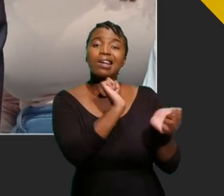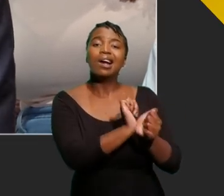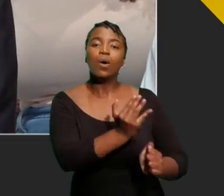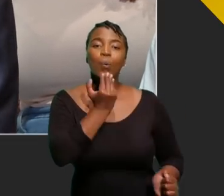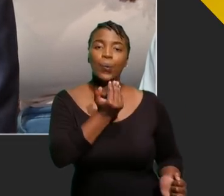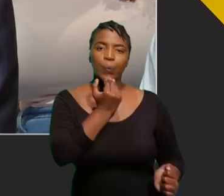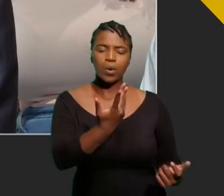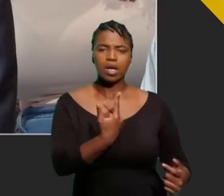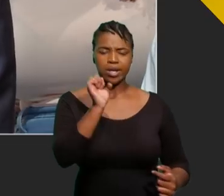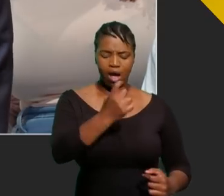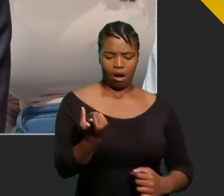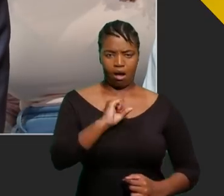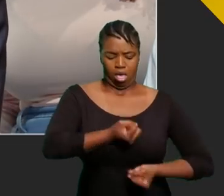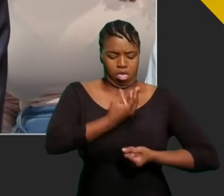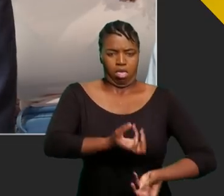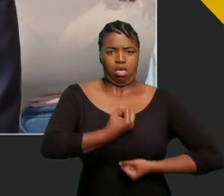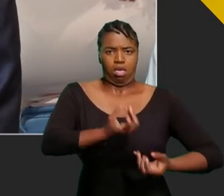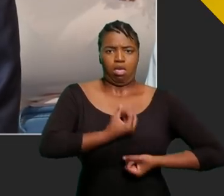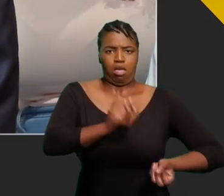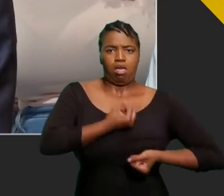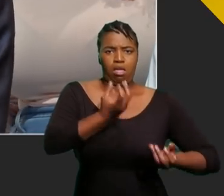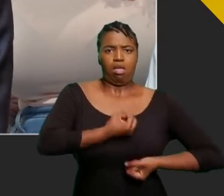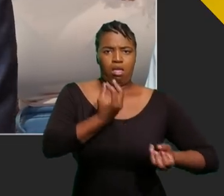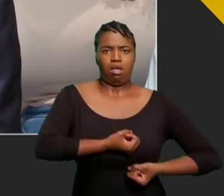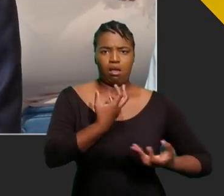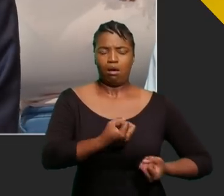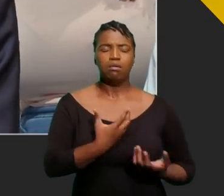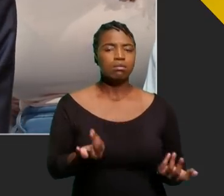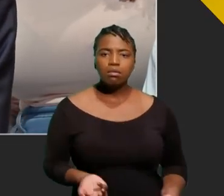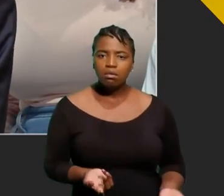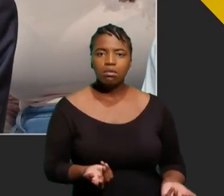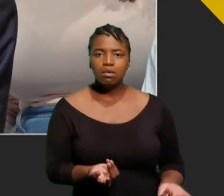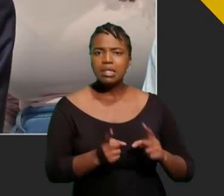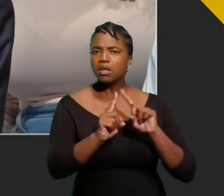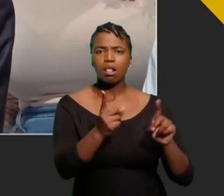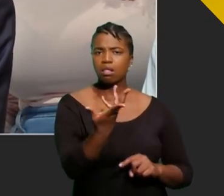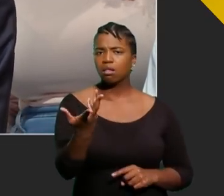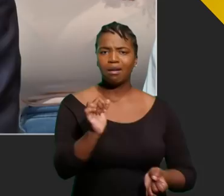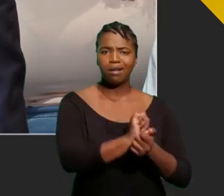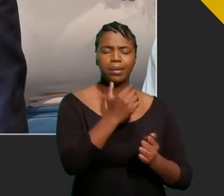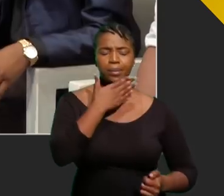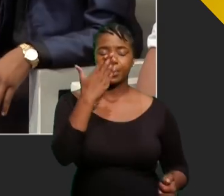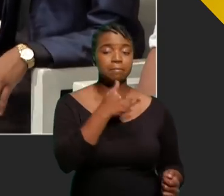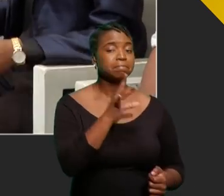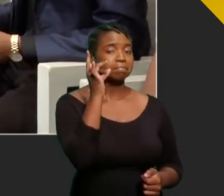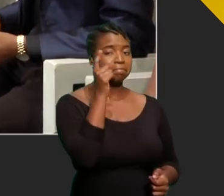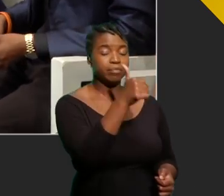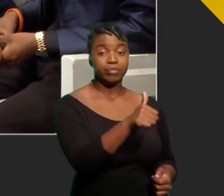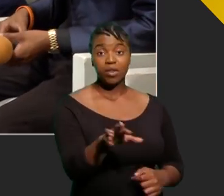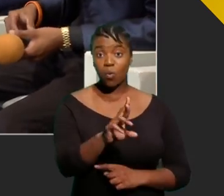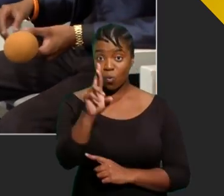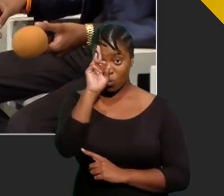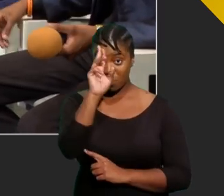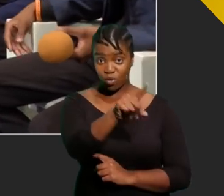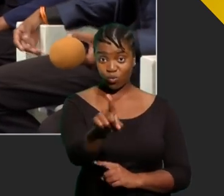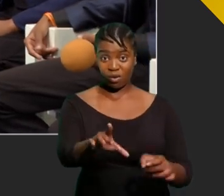stand, he tells us what happened. Sure. But no one gets arrested. He still gets to live out the same door that I walked into. Sure, I hear you. And of course, ukhumbule ukuthi na social